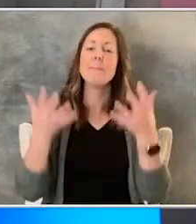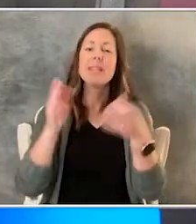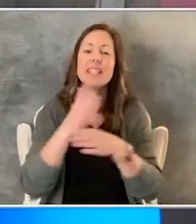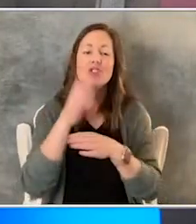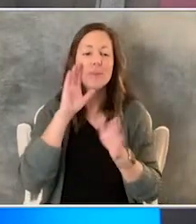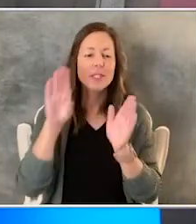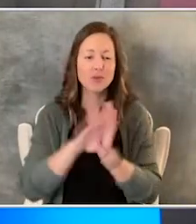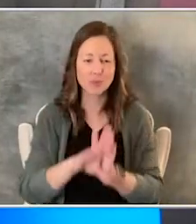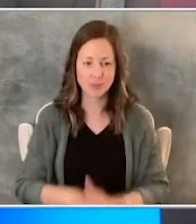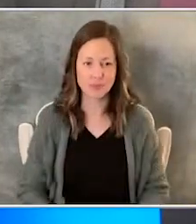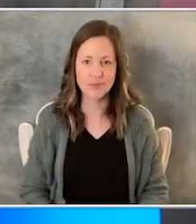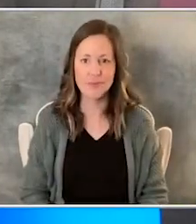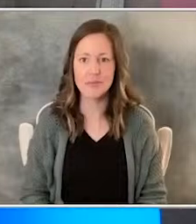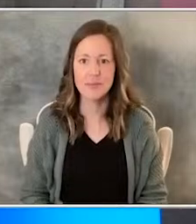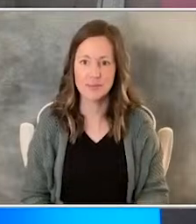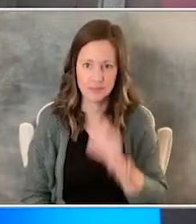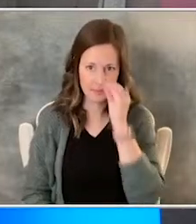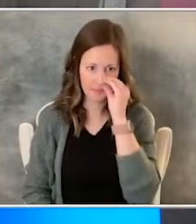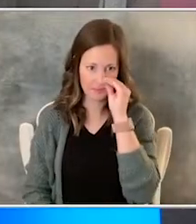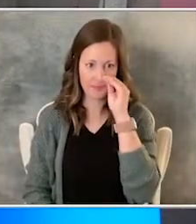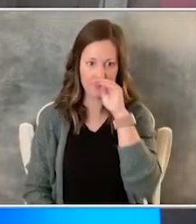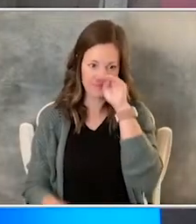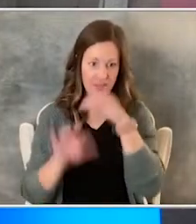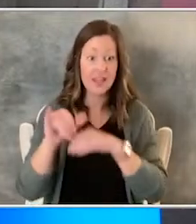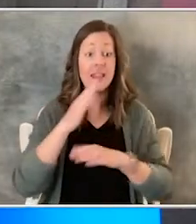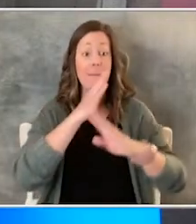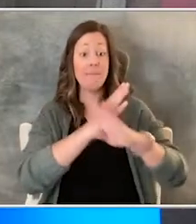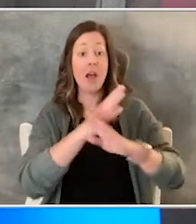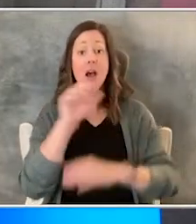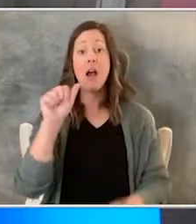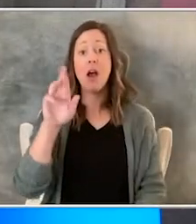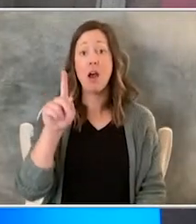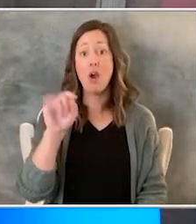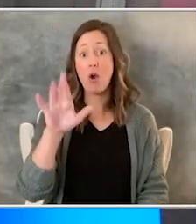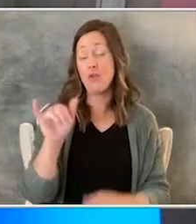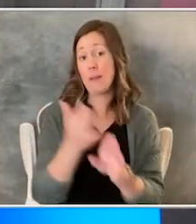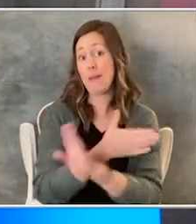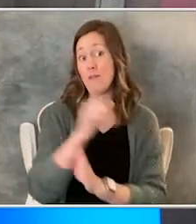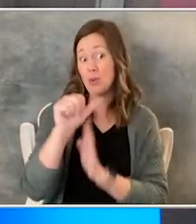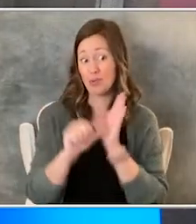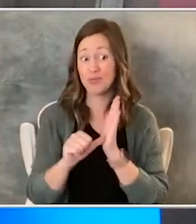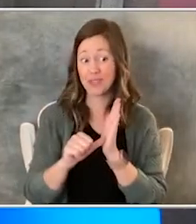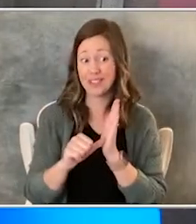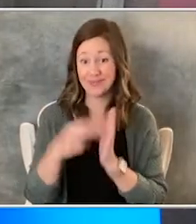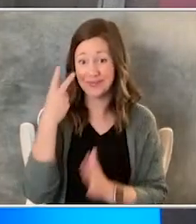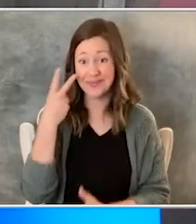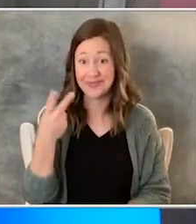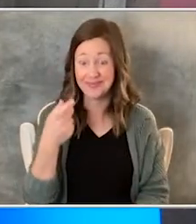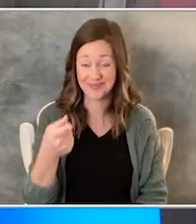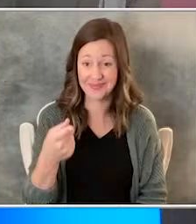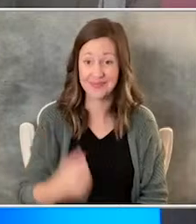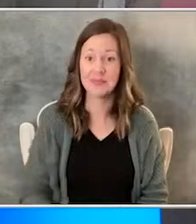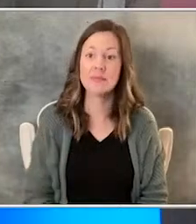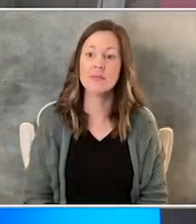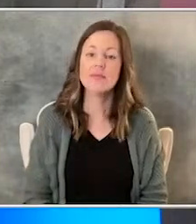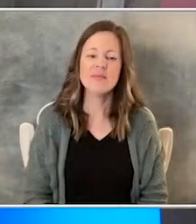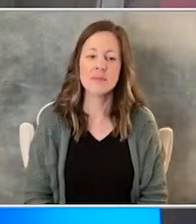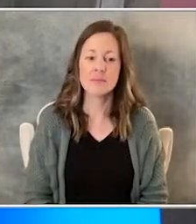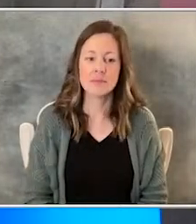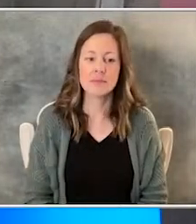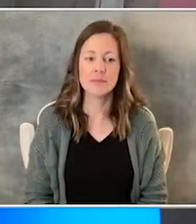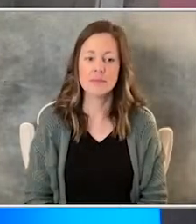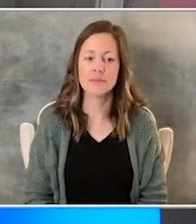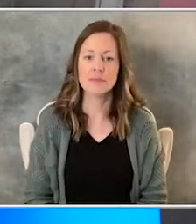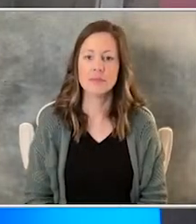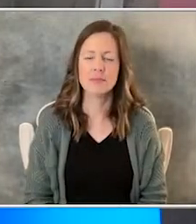opened up his artery, which that looks so much different compared to image number 1. Yeah, so we stent up here, but we also